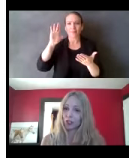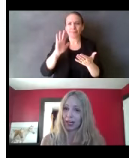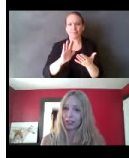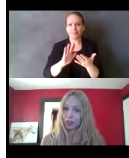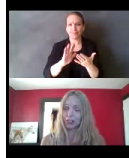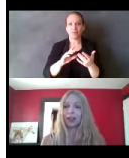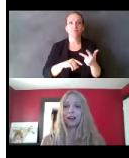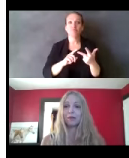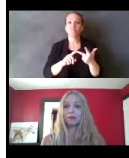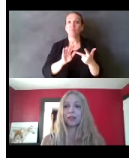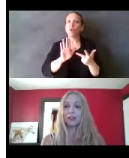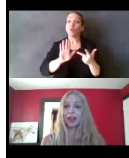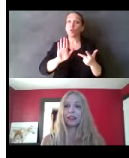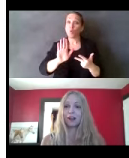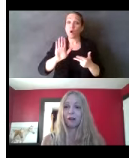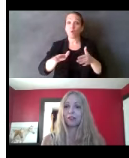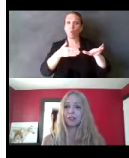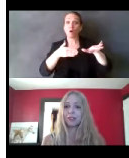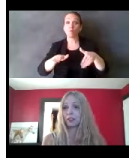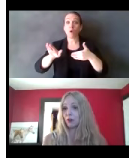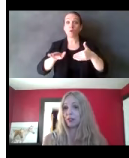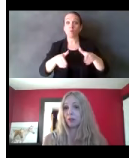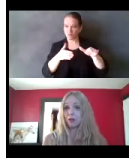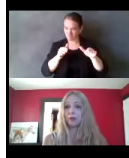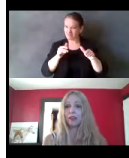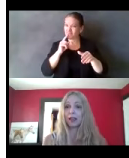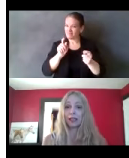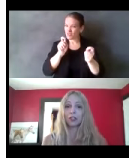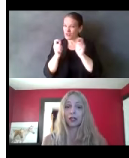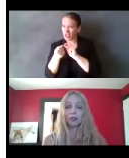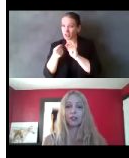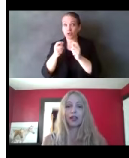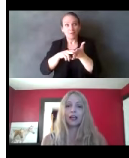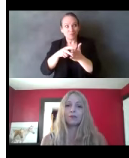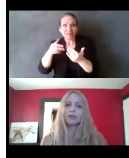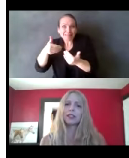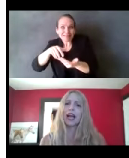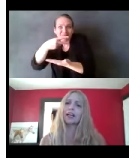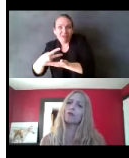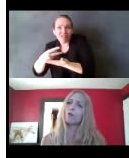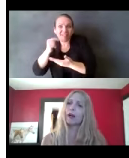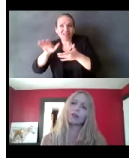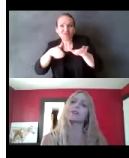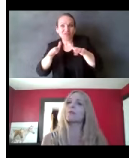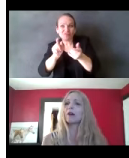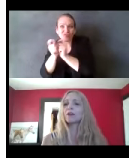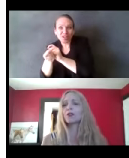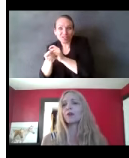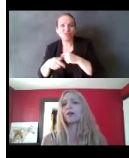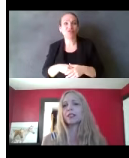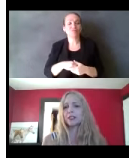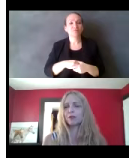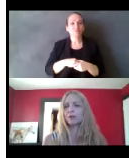actually change, and that can obviously increase falls with that gait change. There's a lack of awareness about